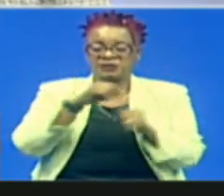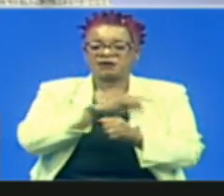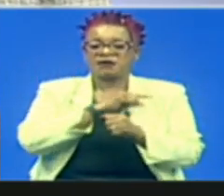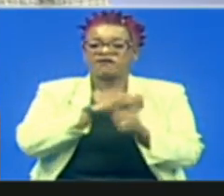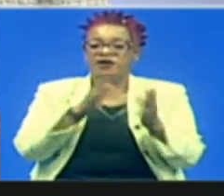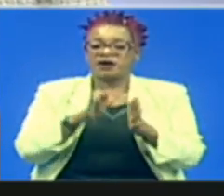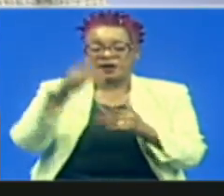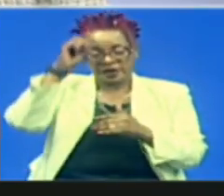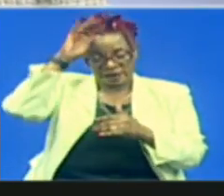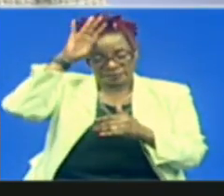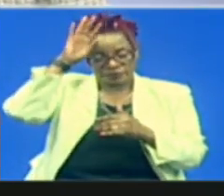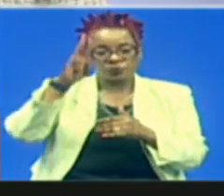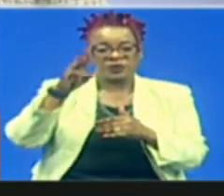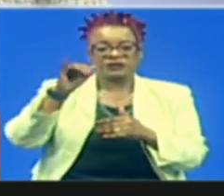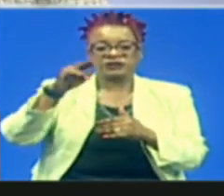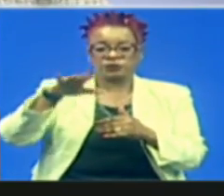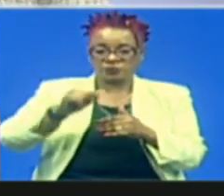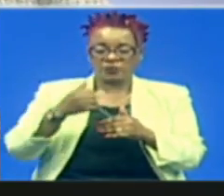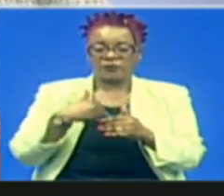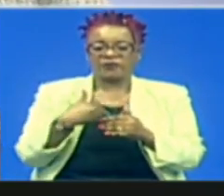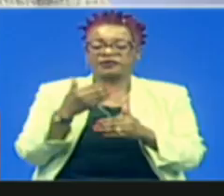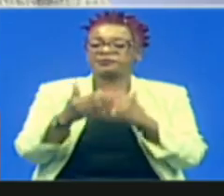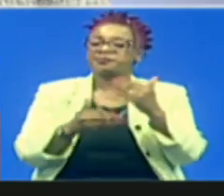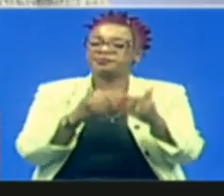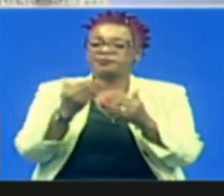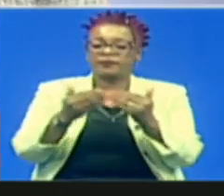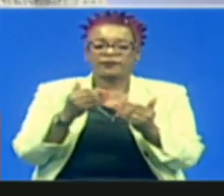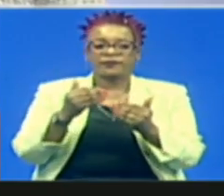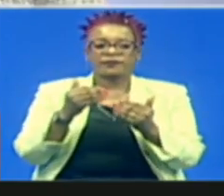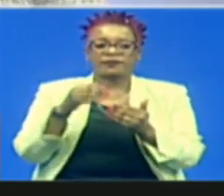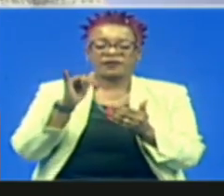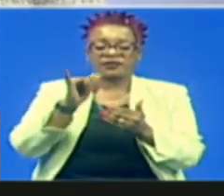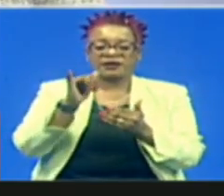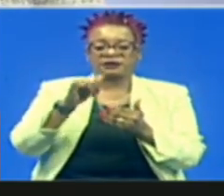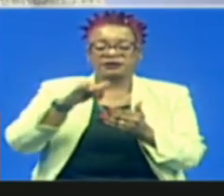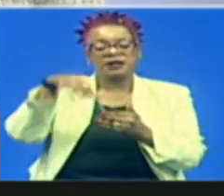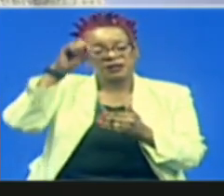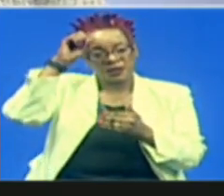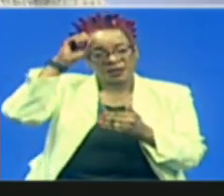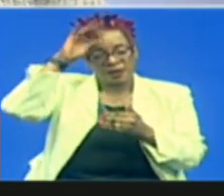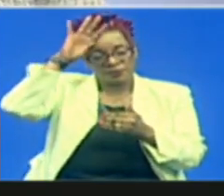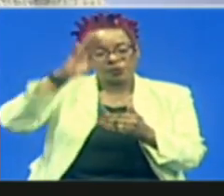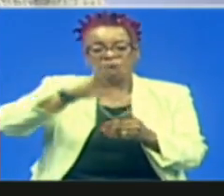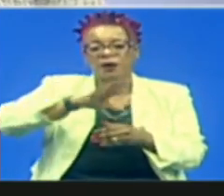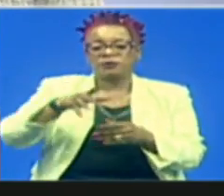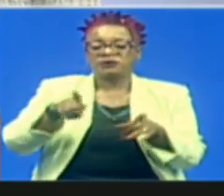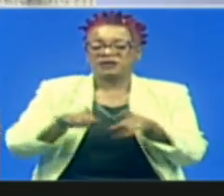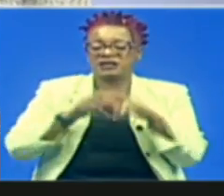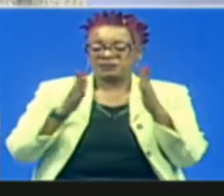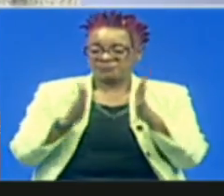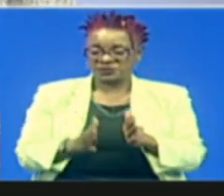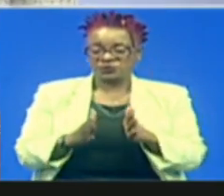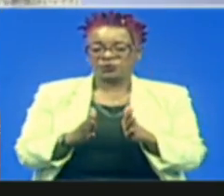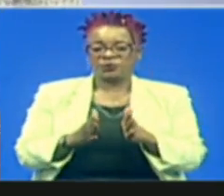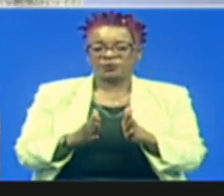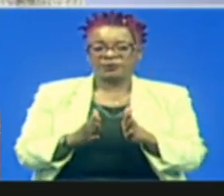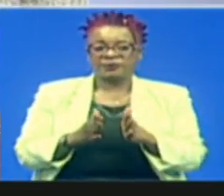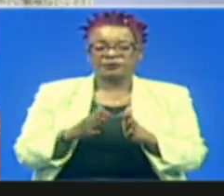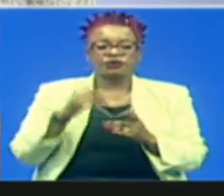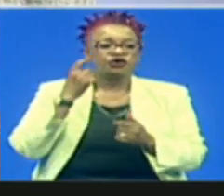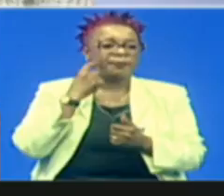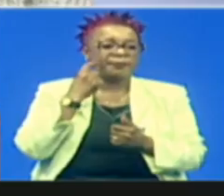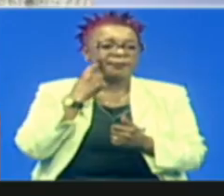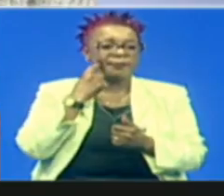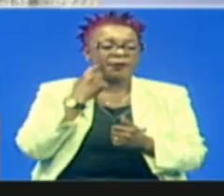Governor of Kiambu, Ferdinand Waititu, of running the county of Kiambu like his own personal kiosk. Faith testifies that Waititu